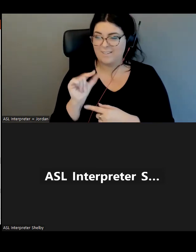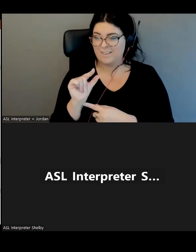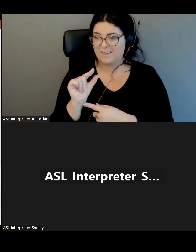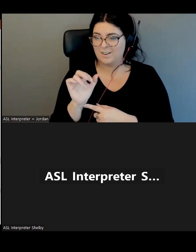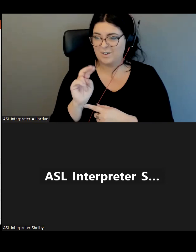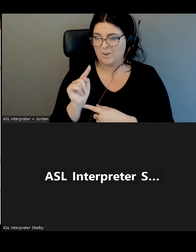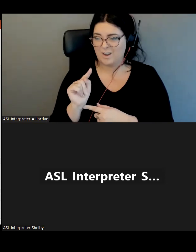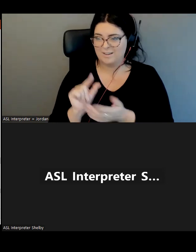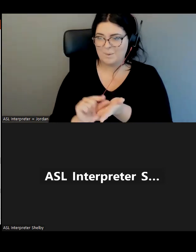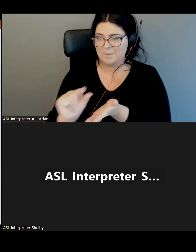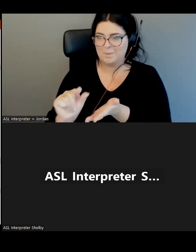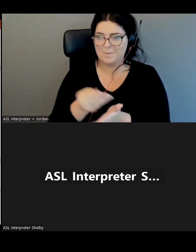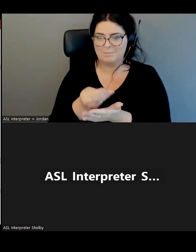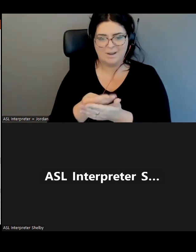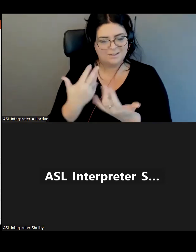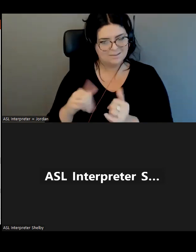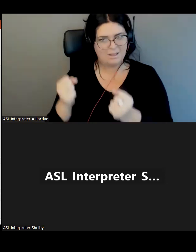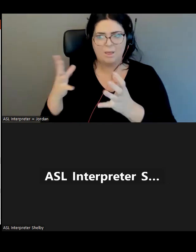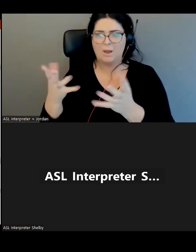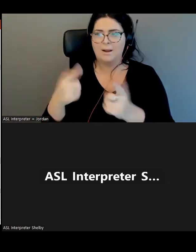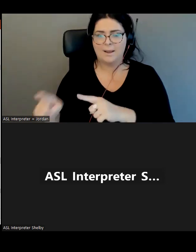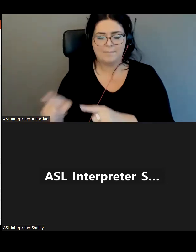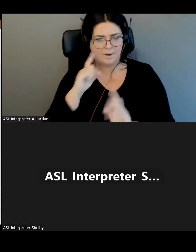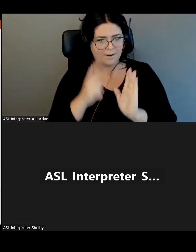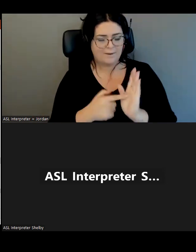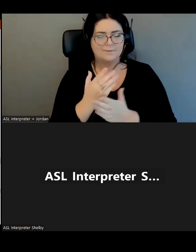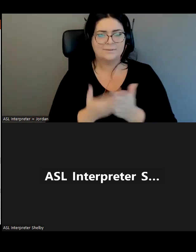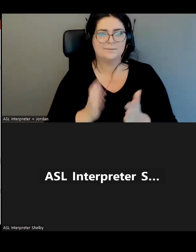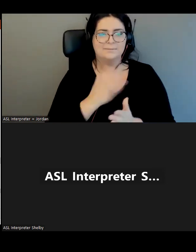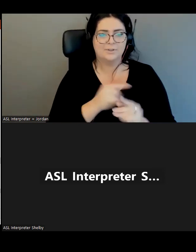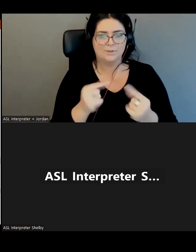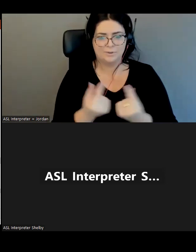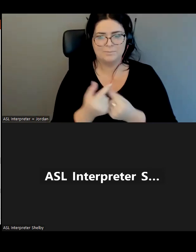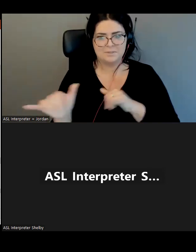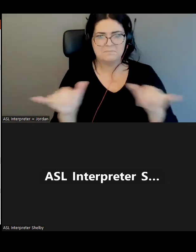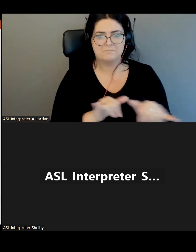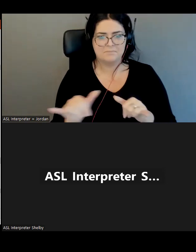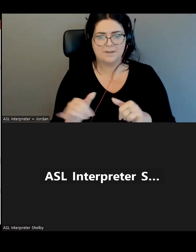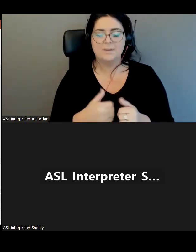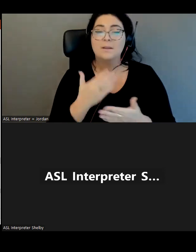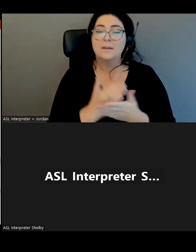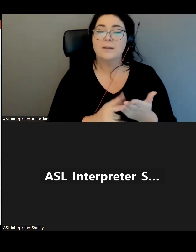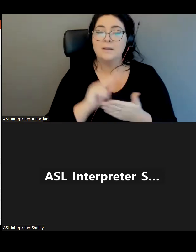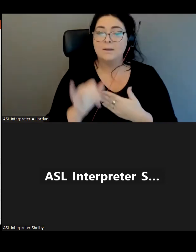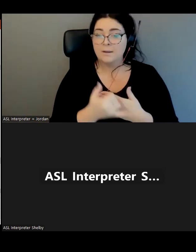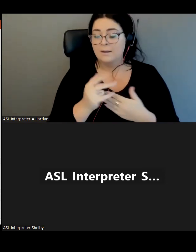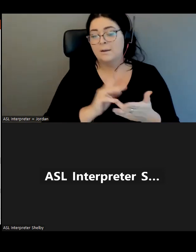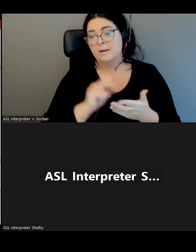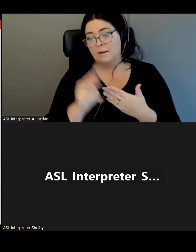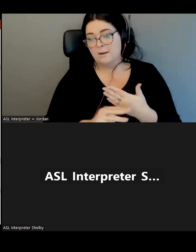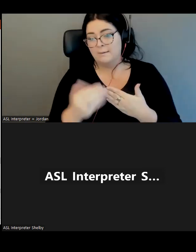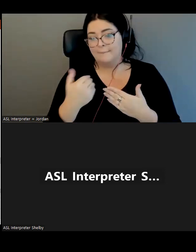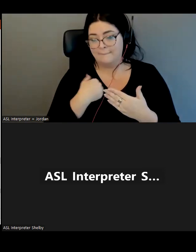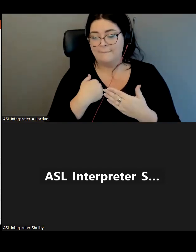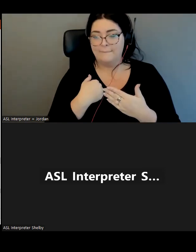And that's what we find in terms of some of our groups that are out there. So some of the projects or programs, again,